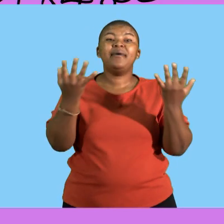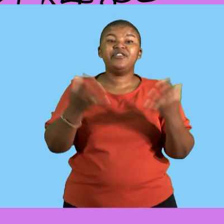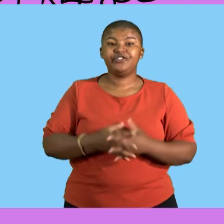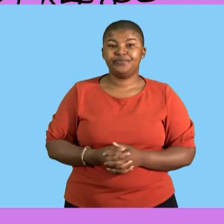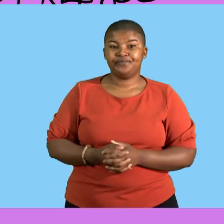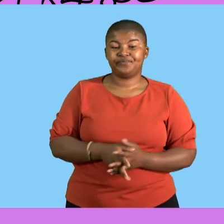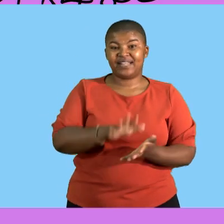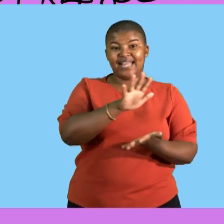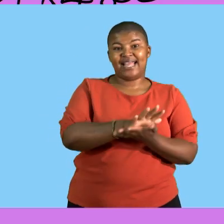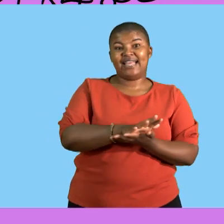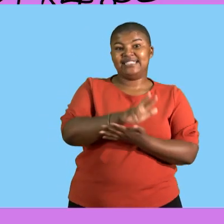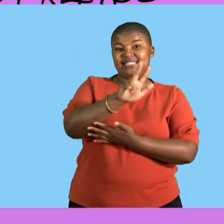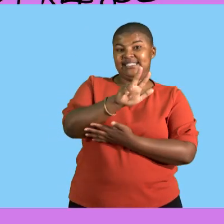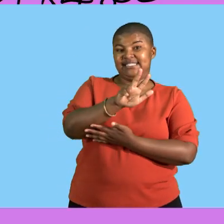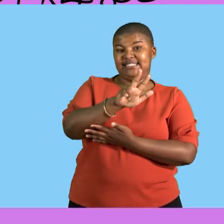of